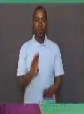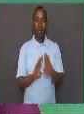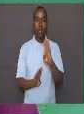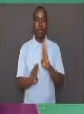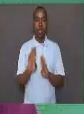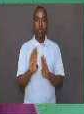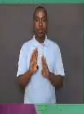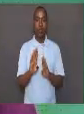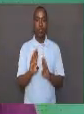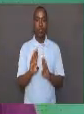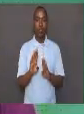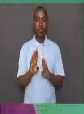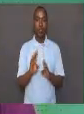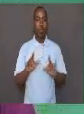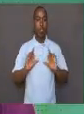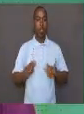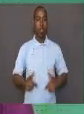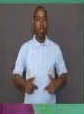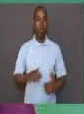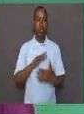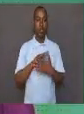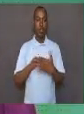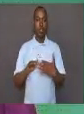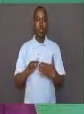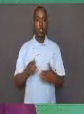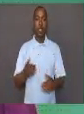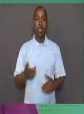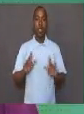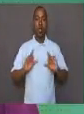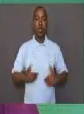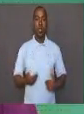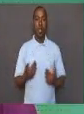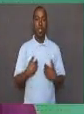Biology is the study of life and living things.